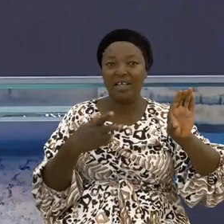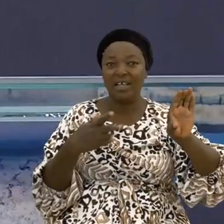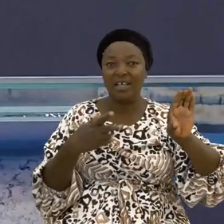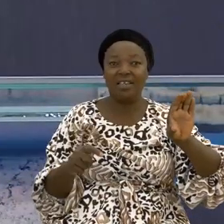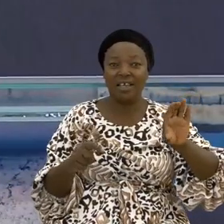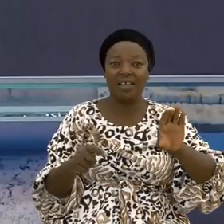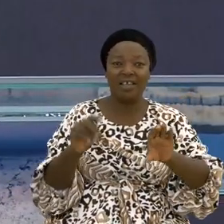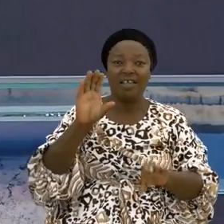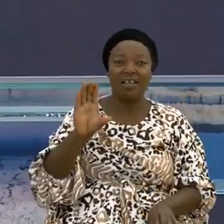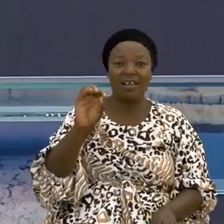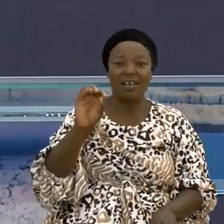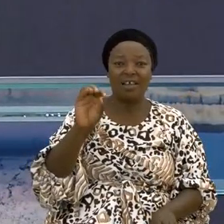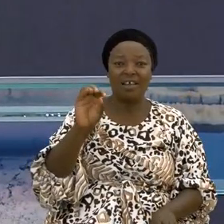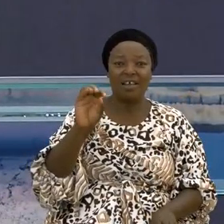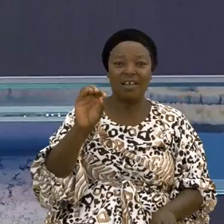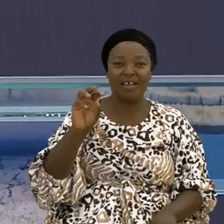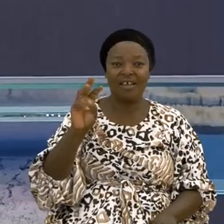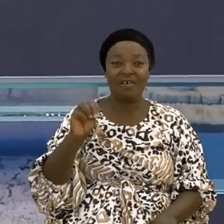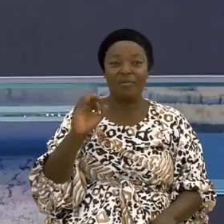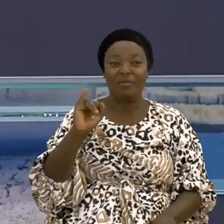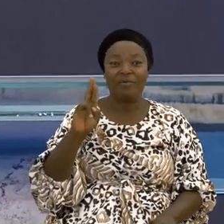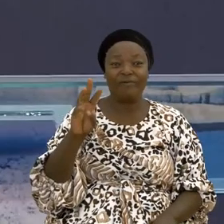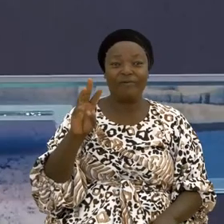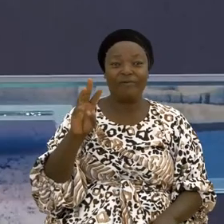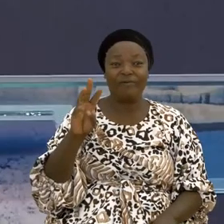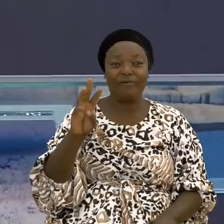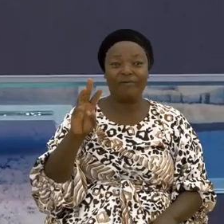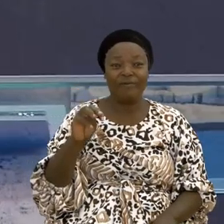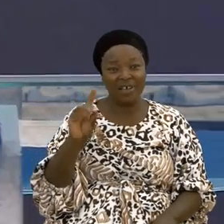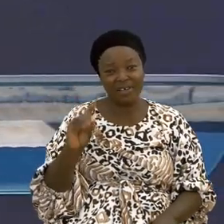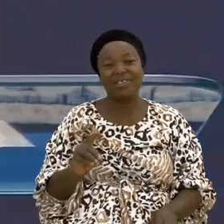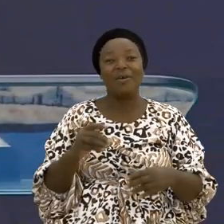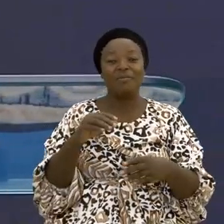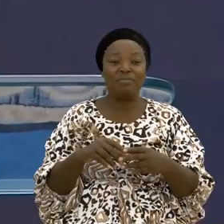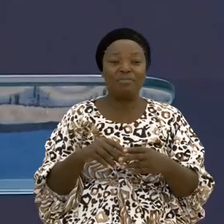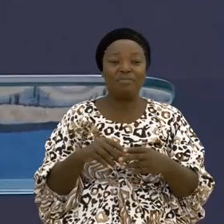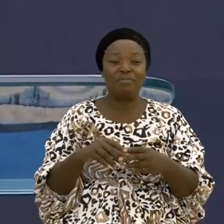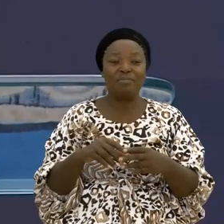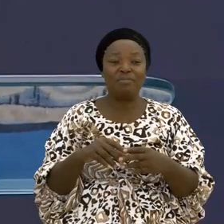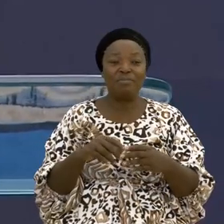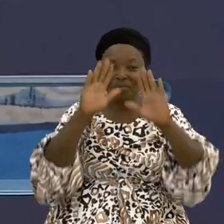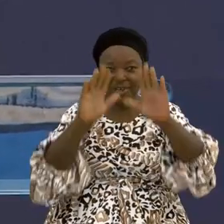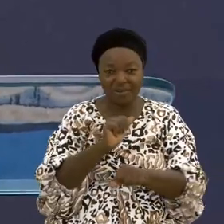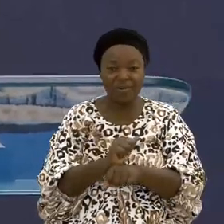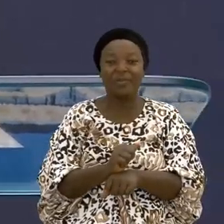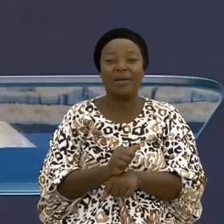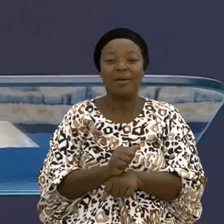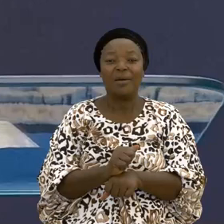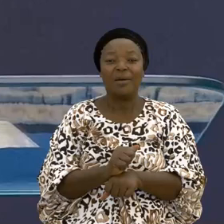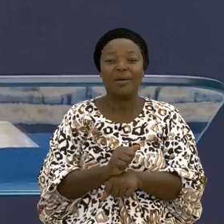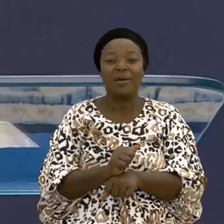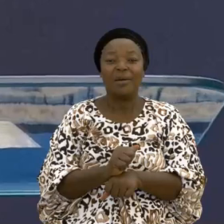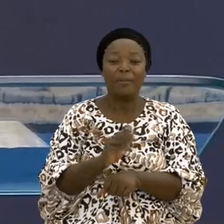miracle by the creative comforter, the Spirit of God, by